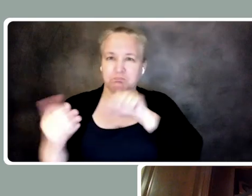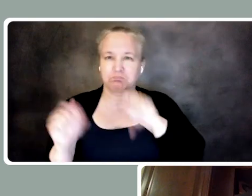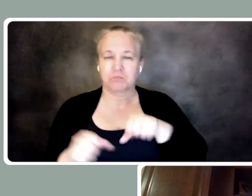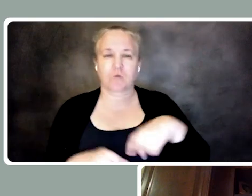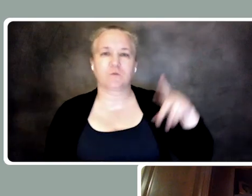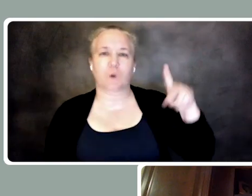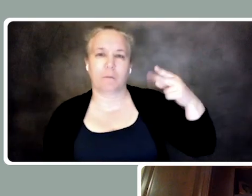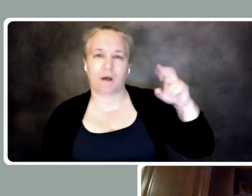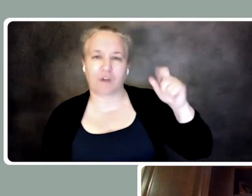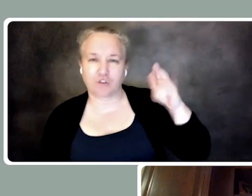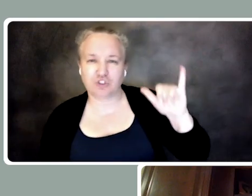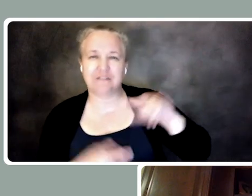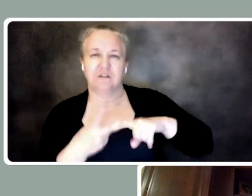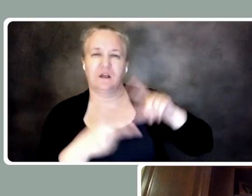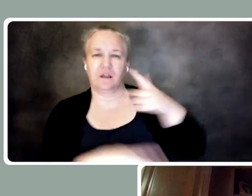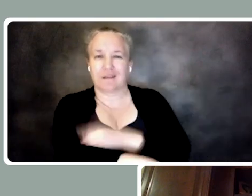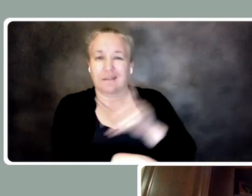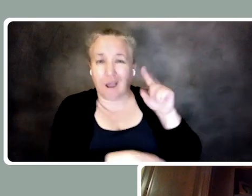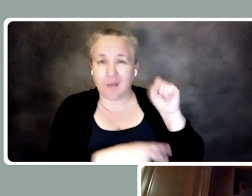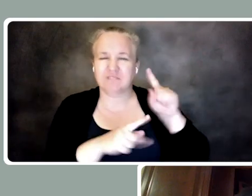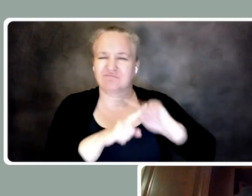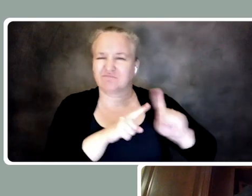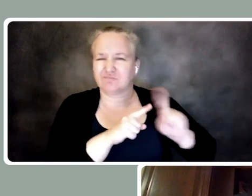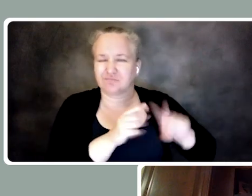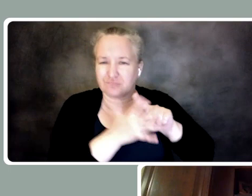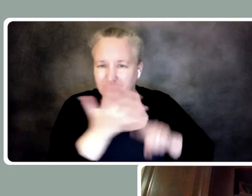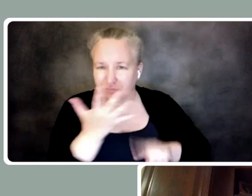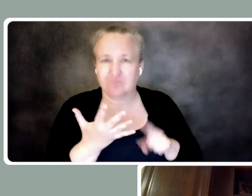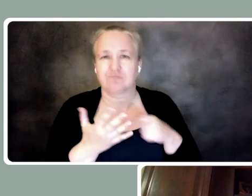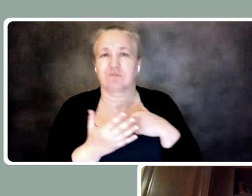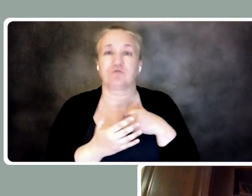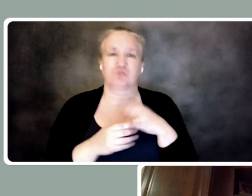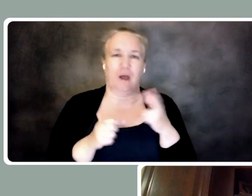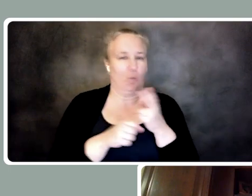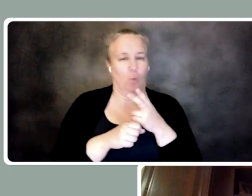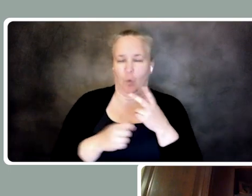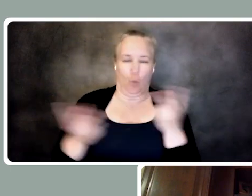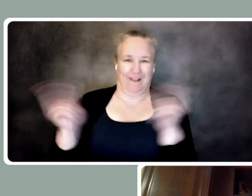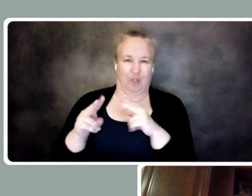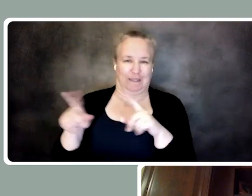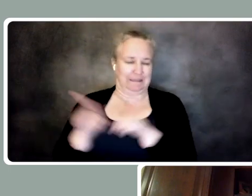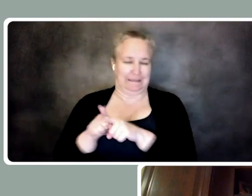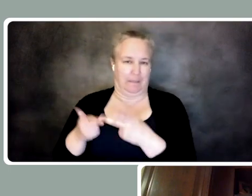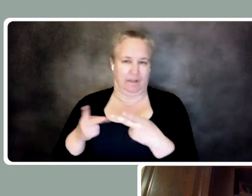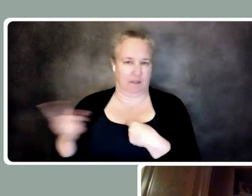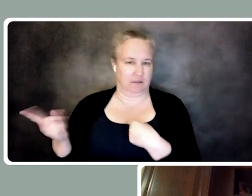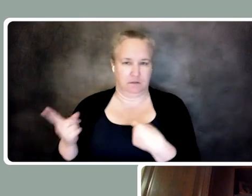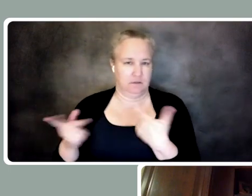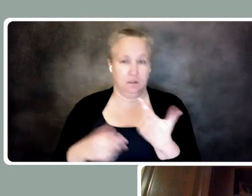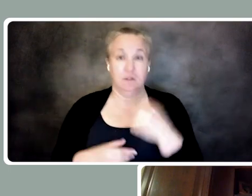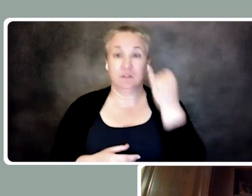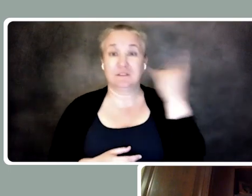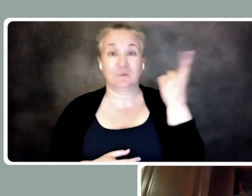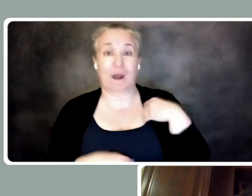labs. So it is there in the pathology report. That is exactly where I go to look at it also. It doesn't come, like if someone has a